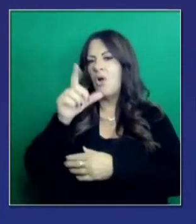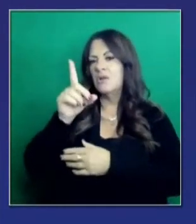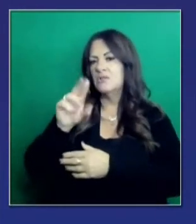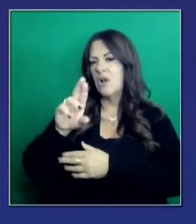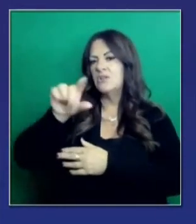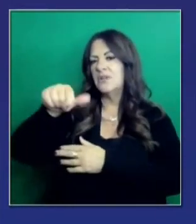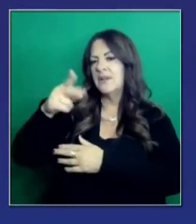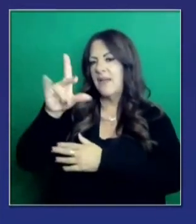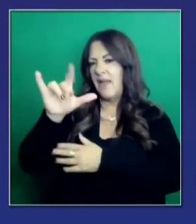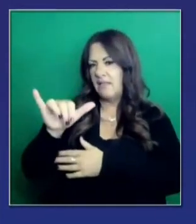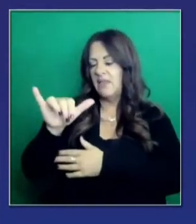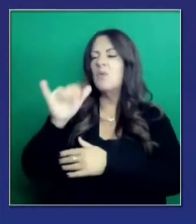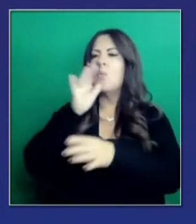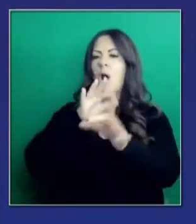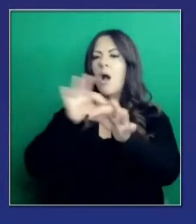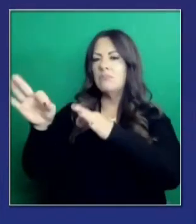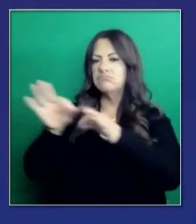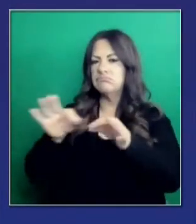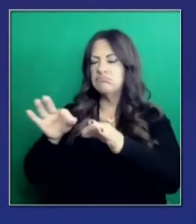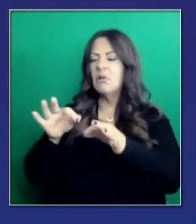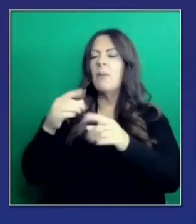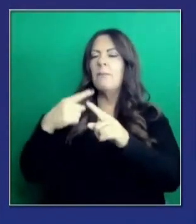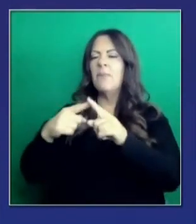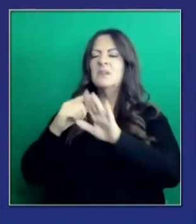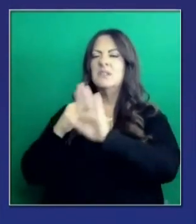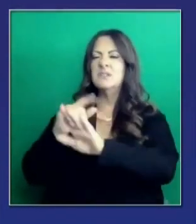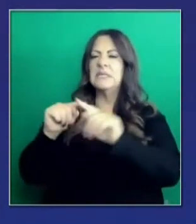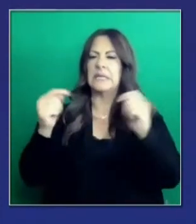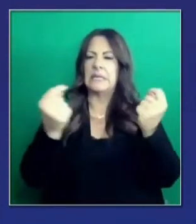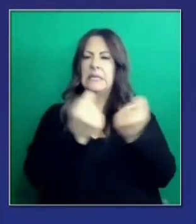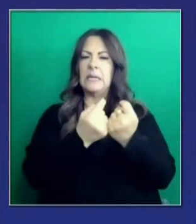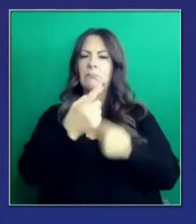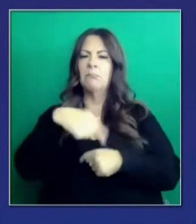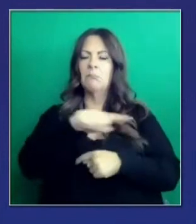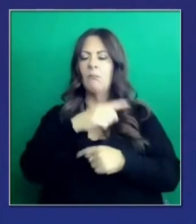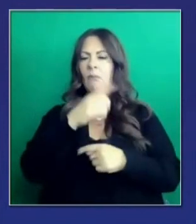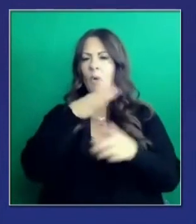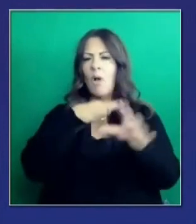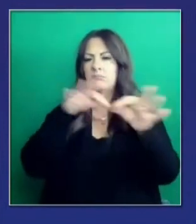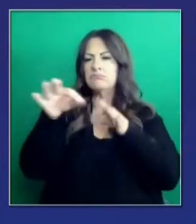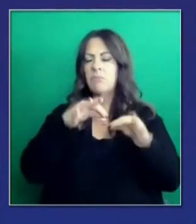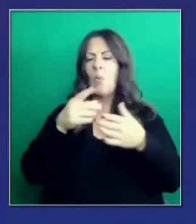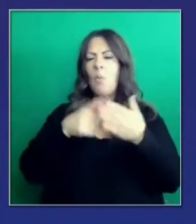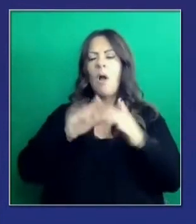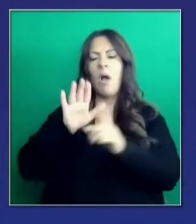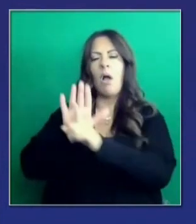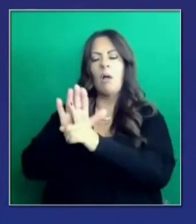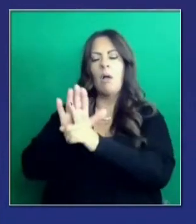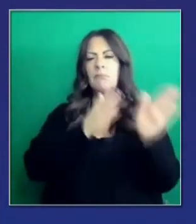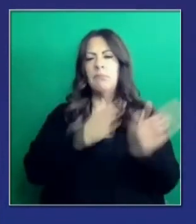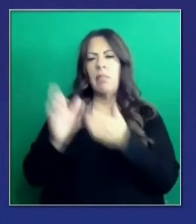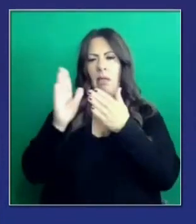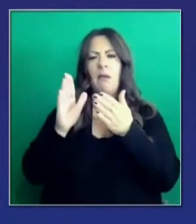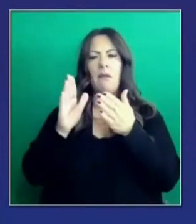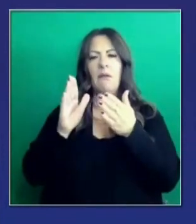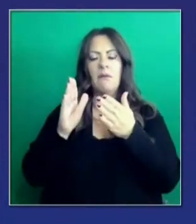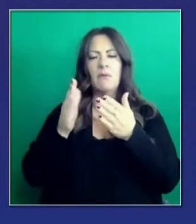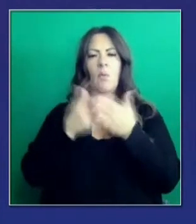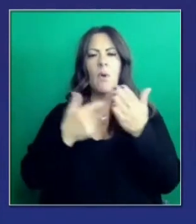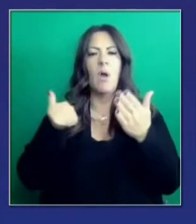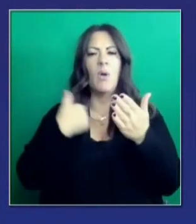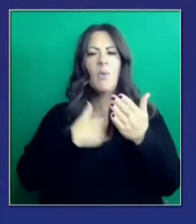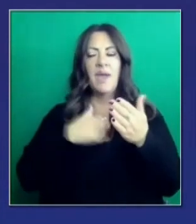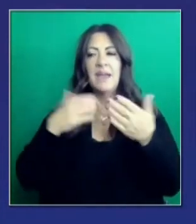Yolanda Richardson, some others, more details of that plan and what really, what we've done in the last few weeks